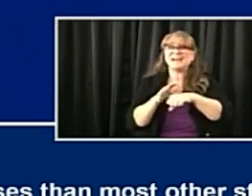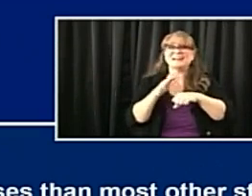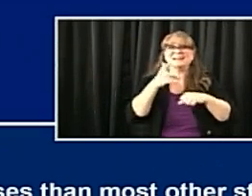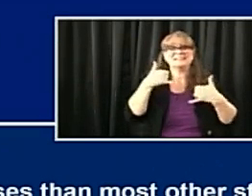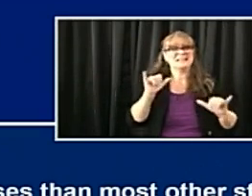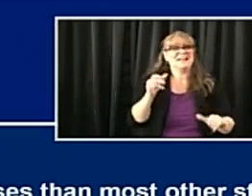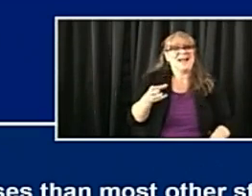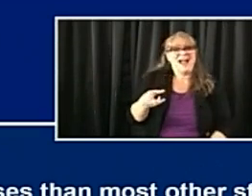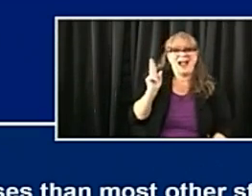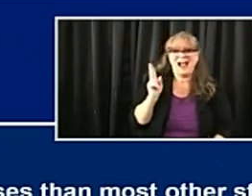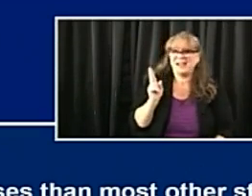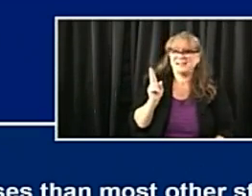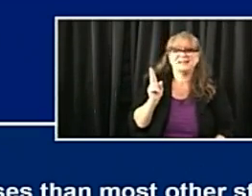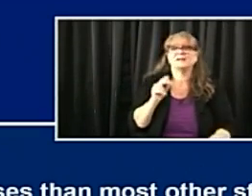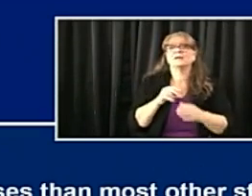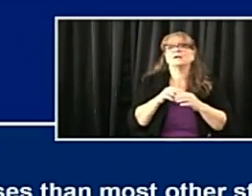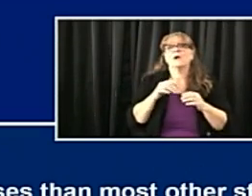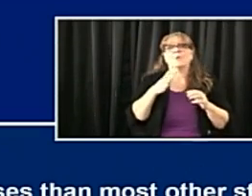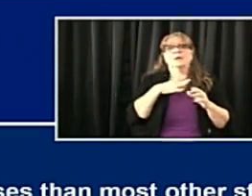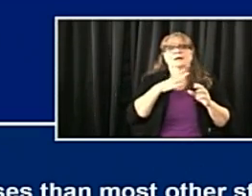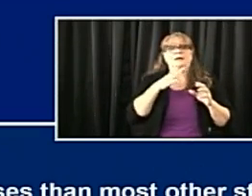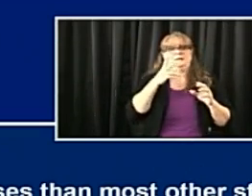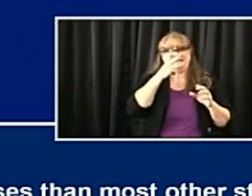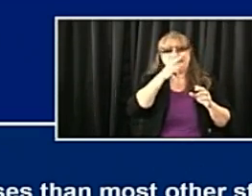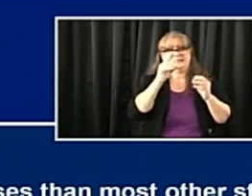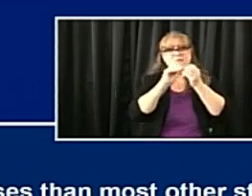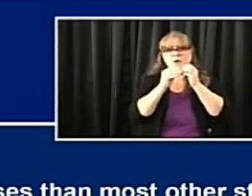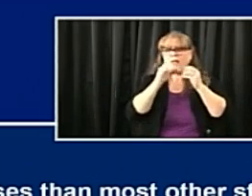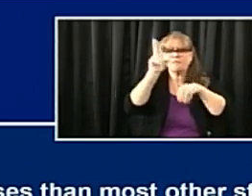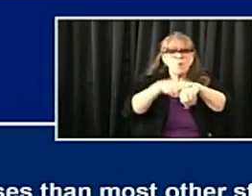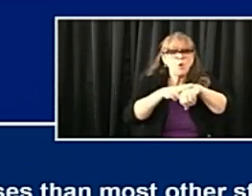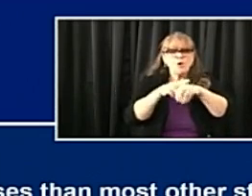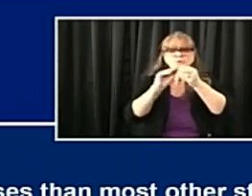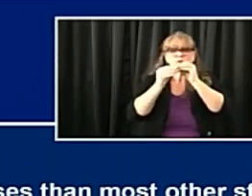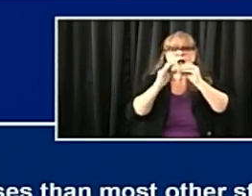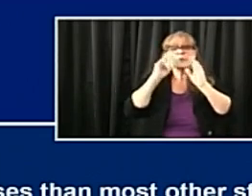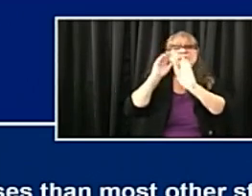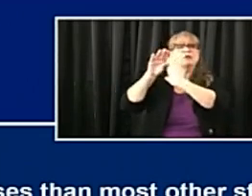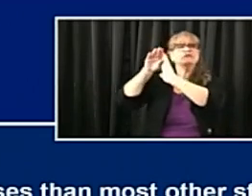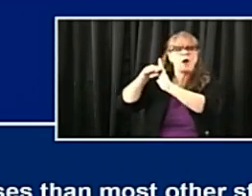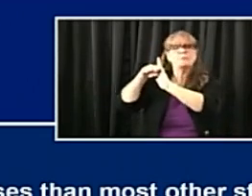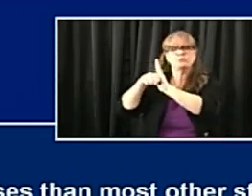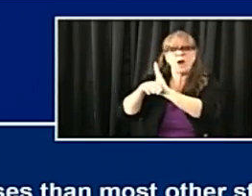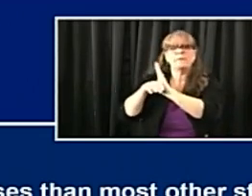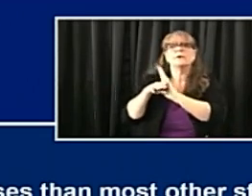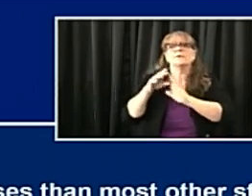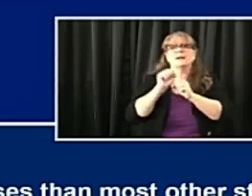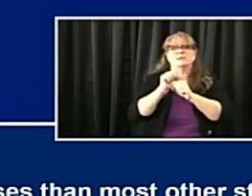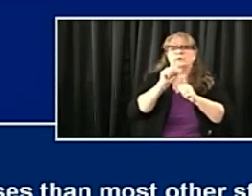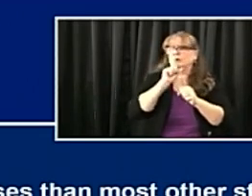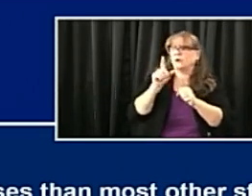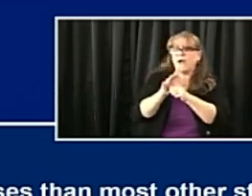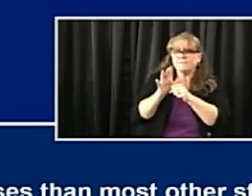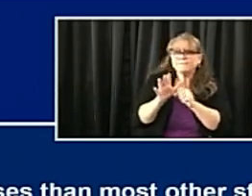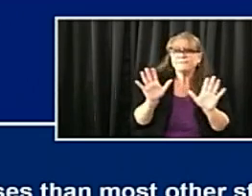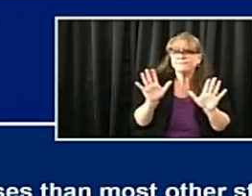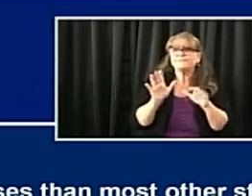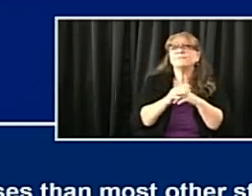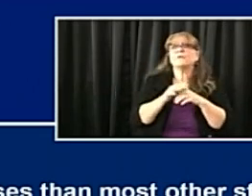though we're moving in a downward trajectory, that there's certainly plenty of cases. The governor mentioned 1 in 115 individuals currently infectious. So the